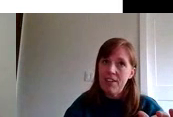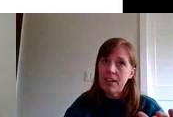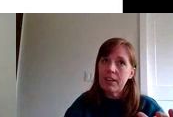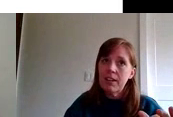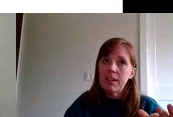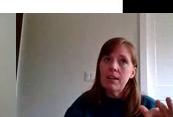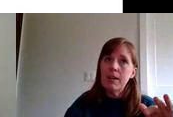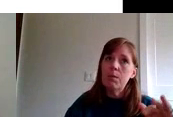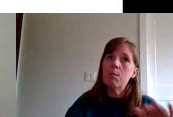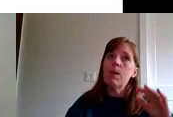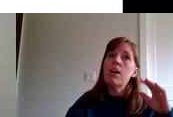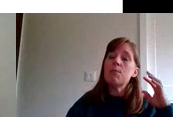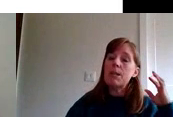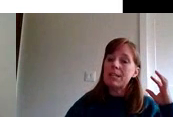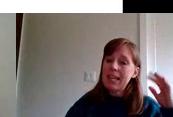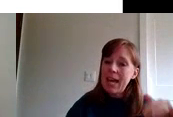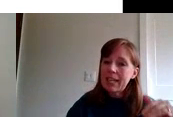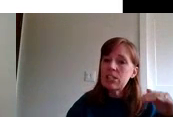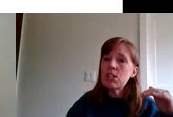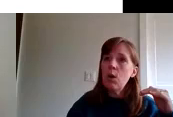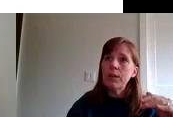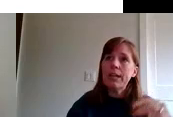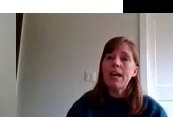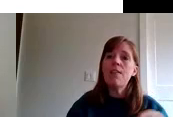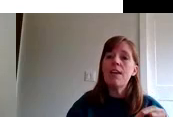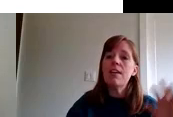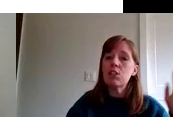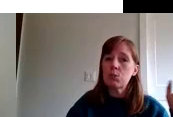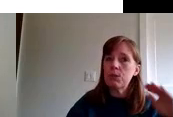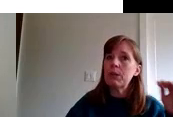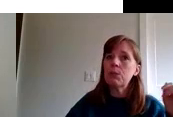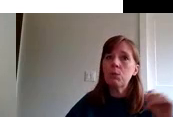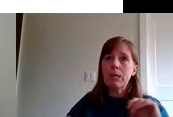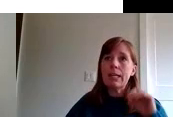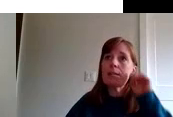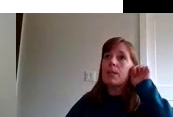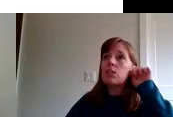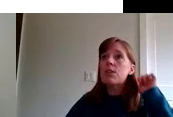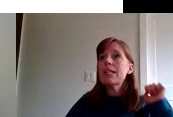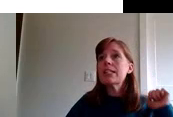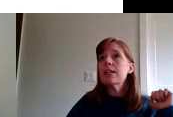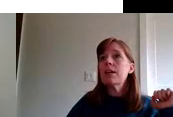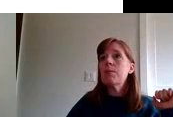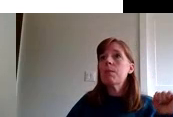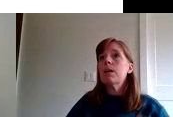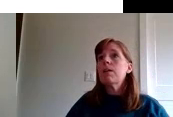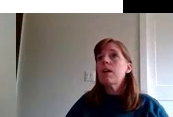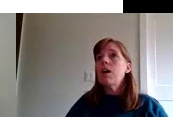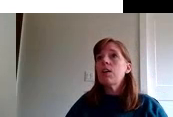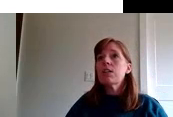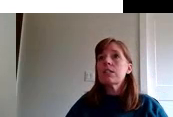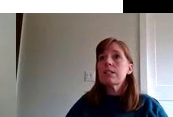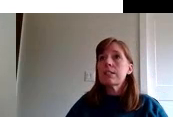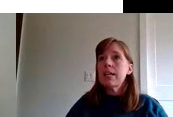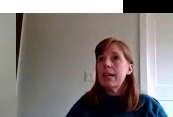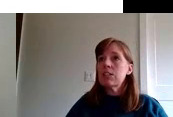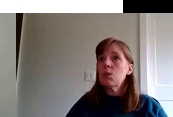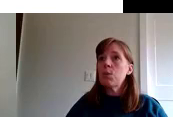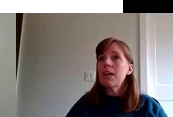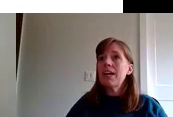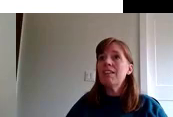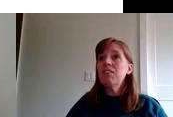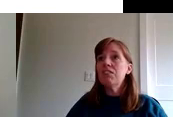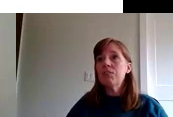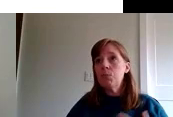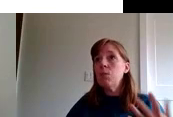that graphic in text only, and then the screen reader will read it. So that's alt